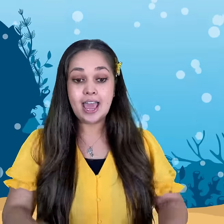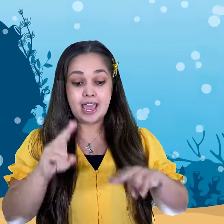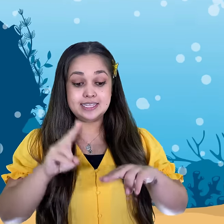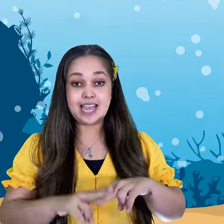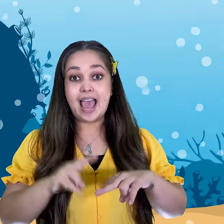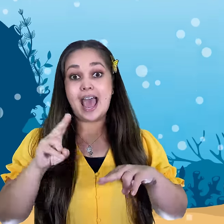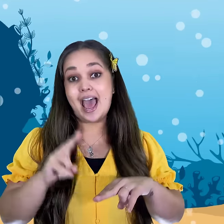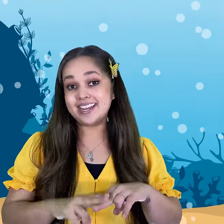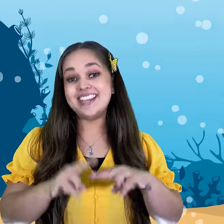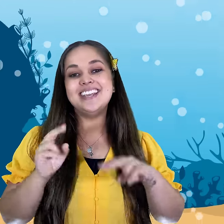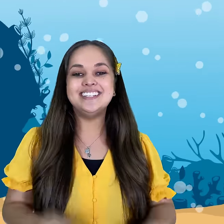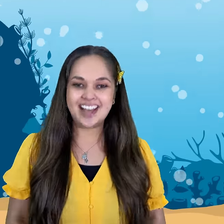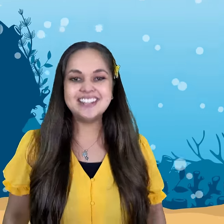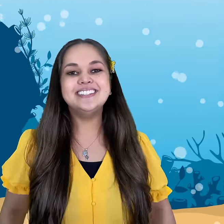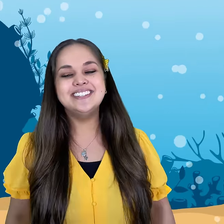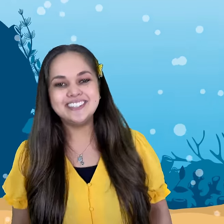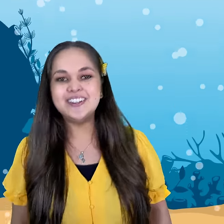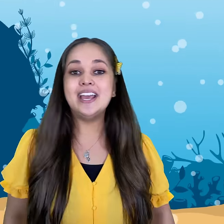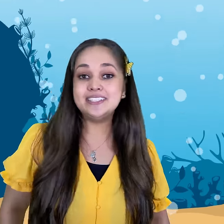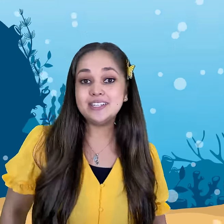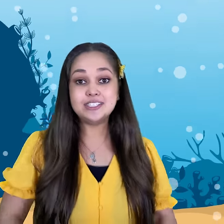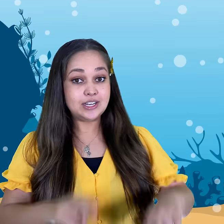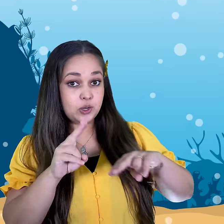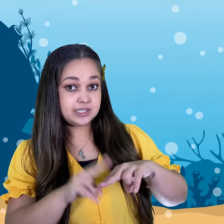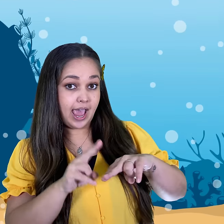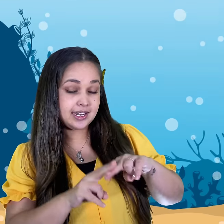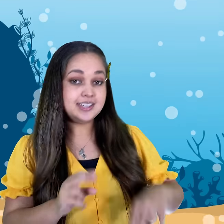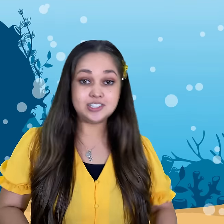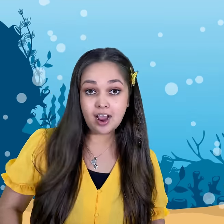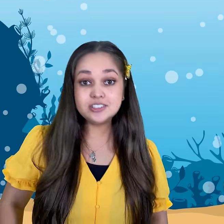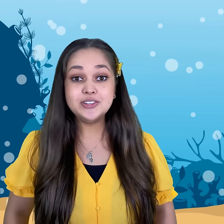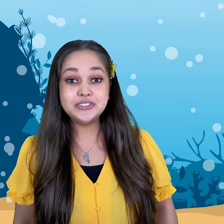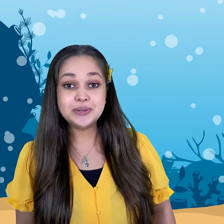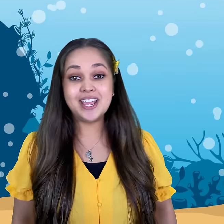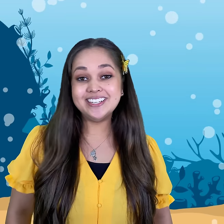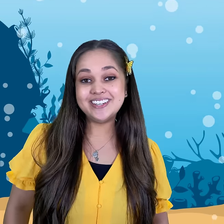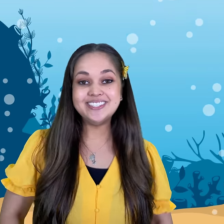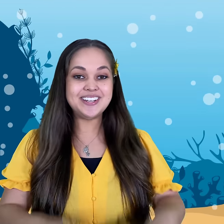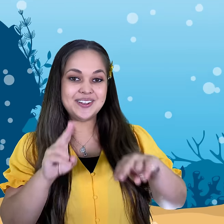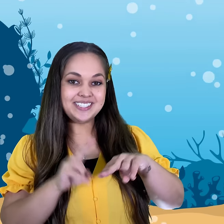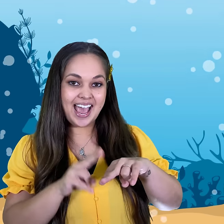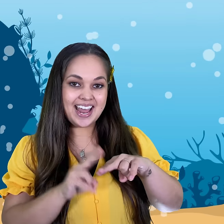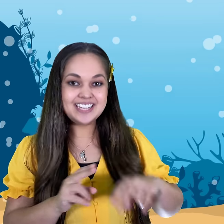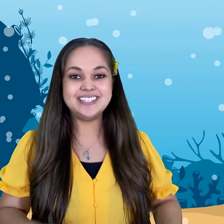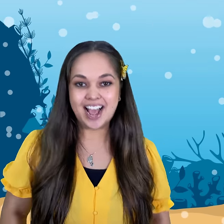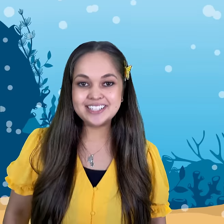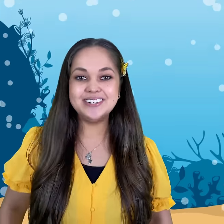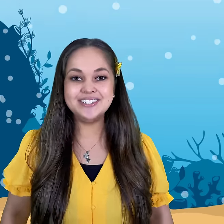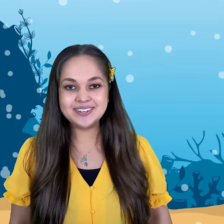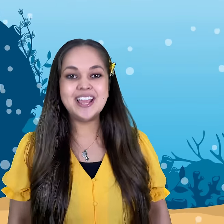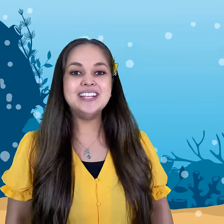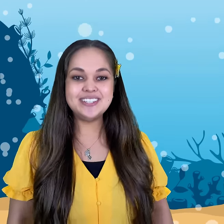shark. Daddy shark did do, daddy shark did do, daddy